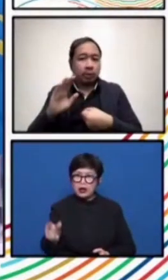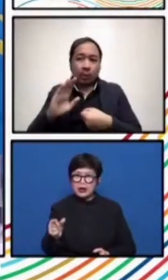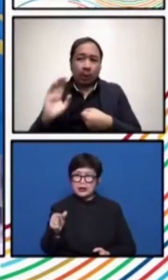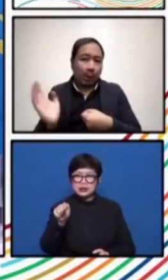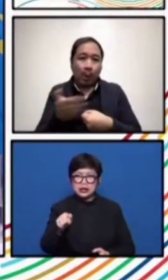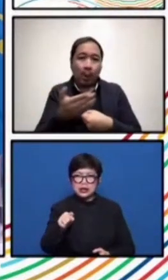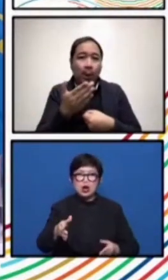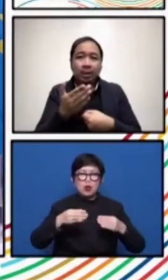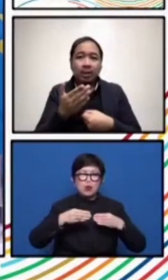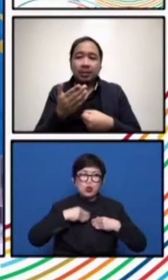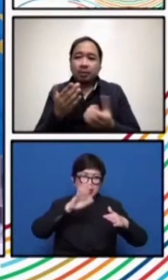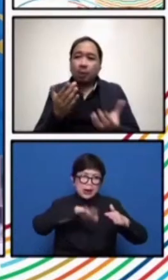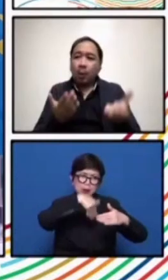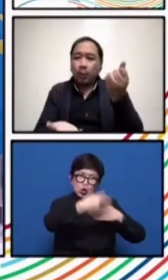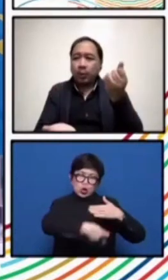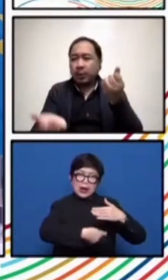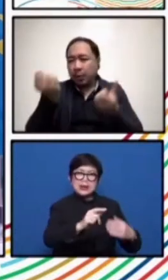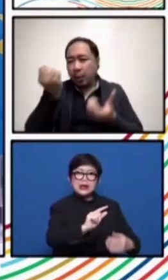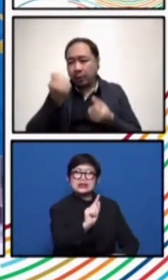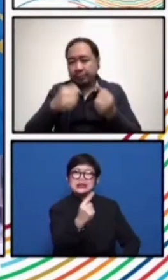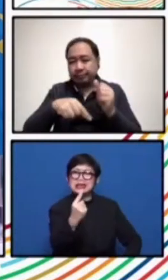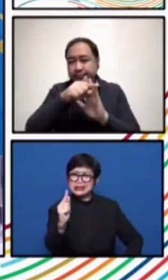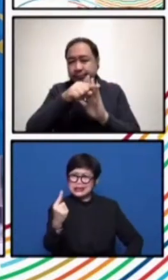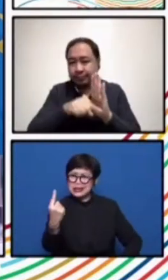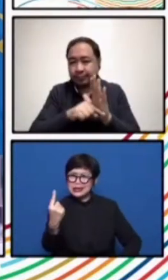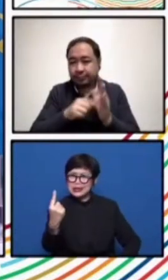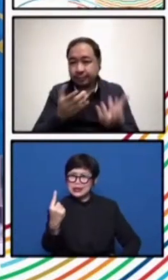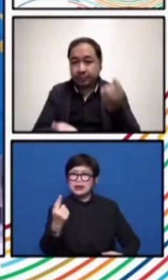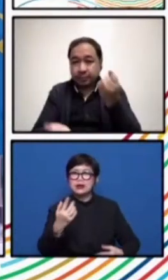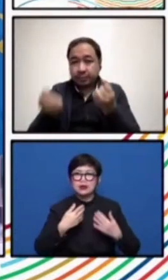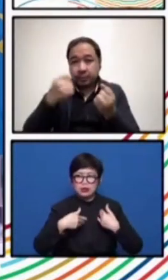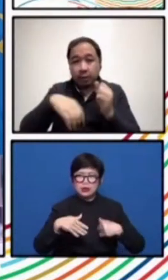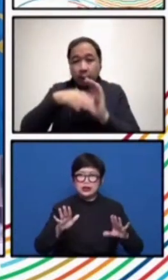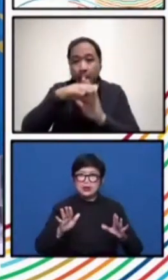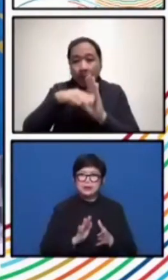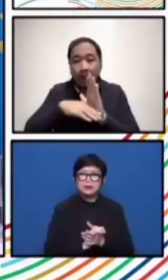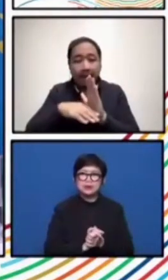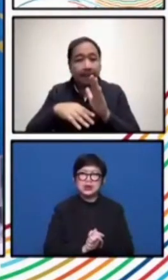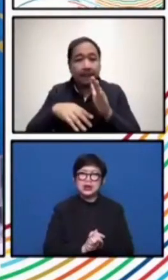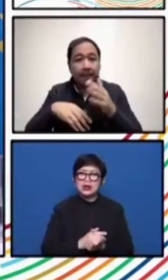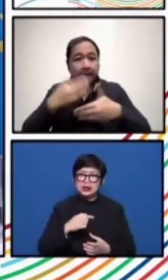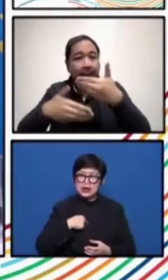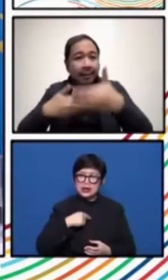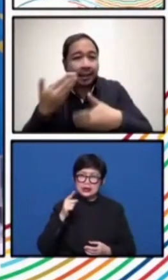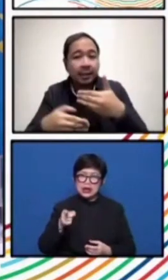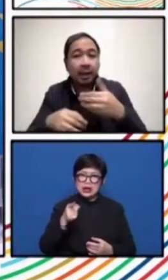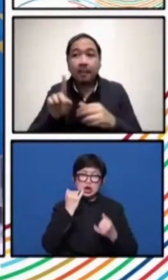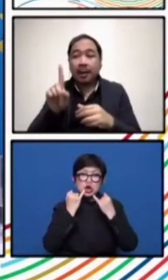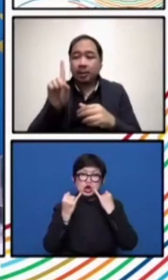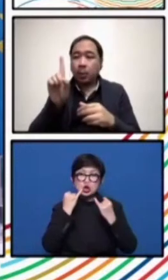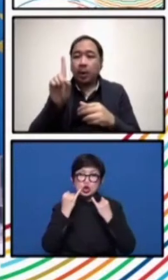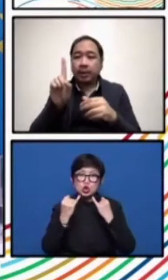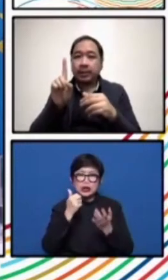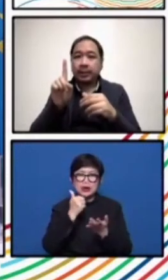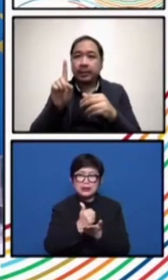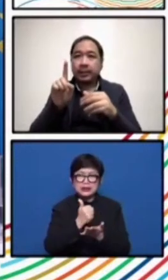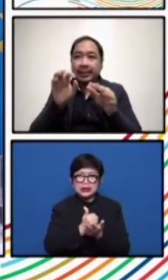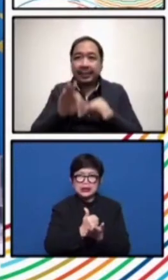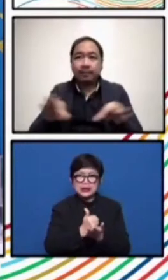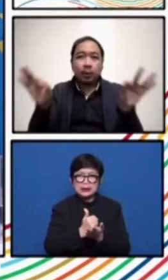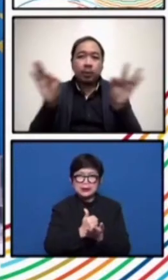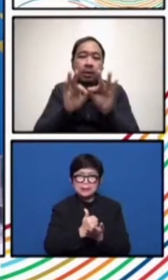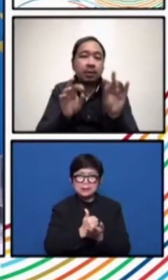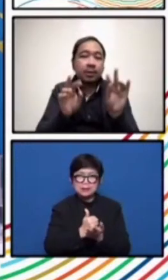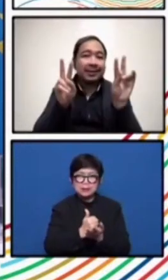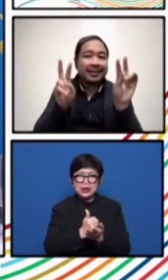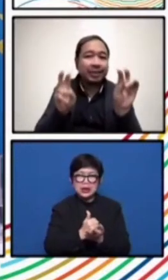programs in their mandates and one of the main main issues that we 've noticed that